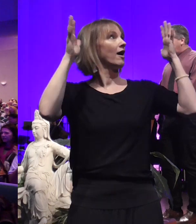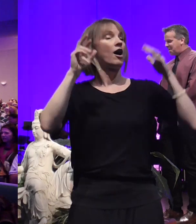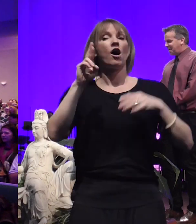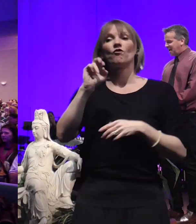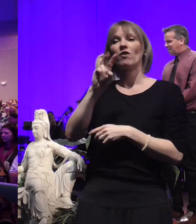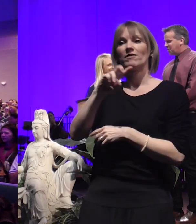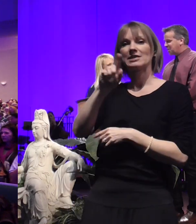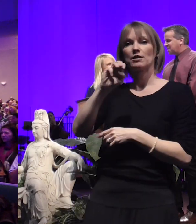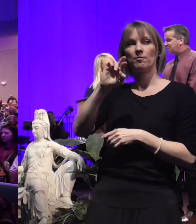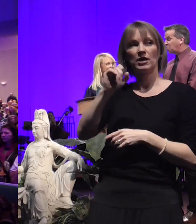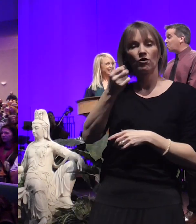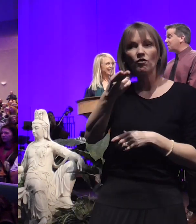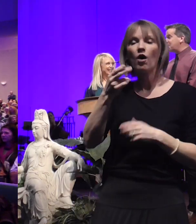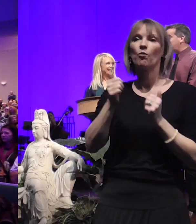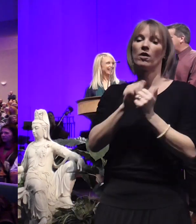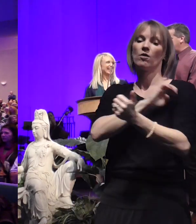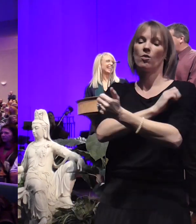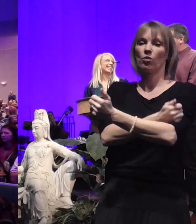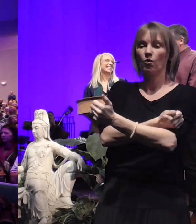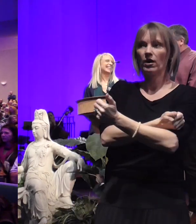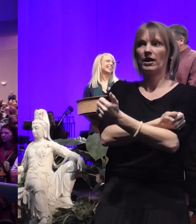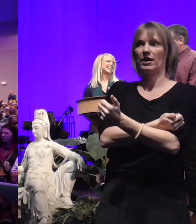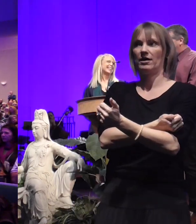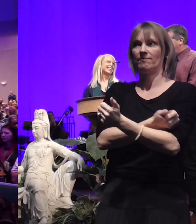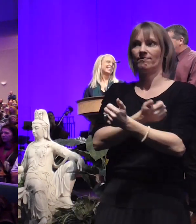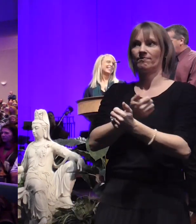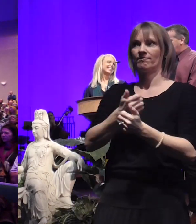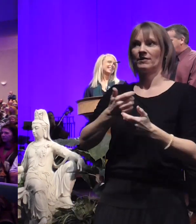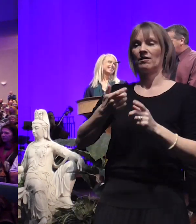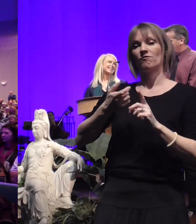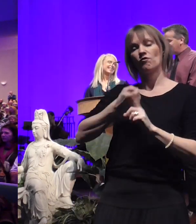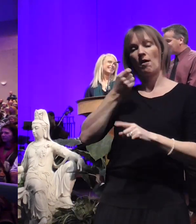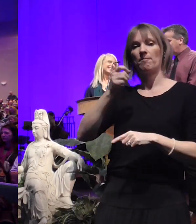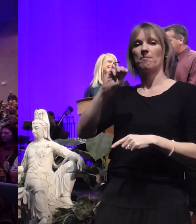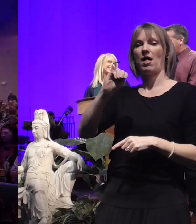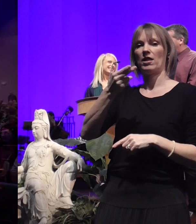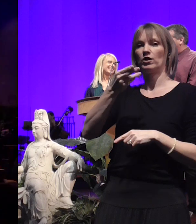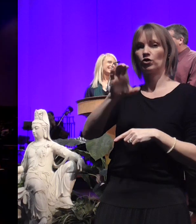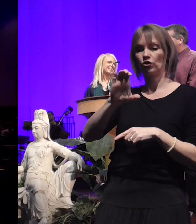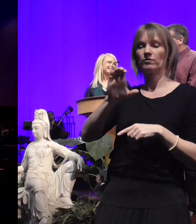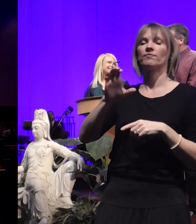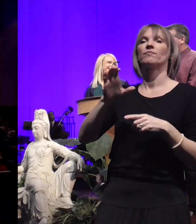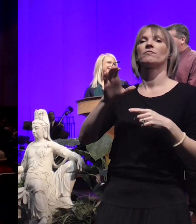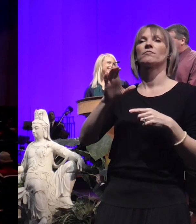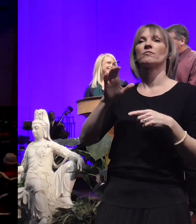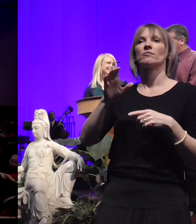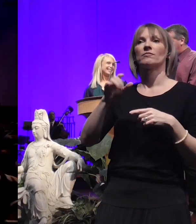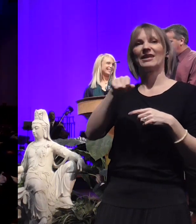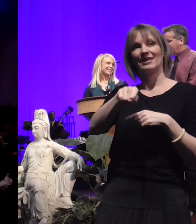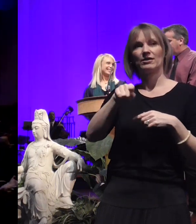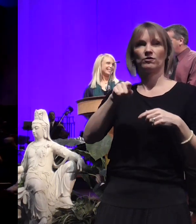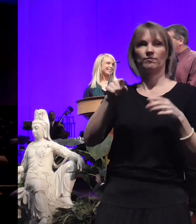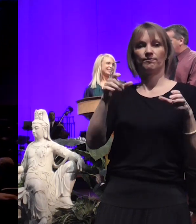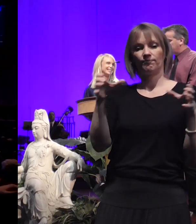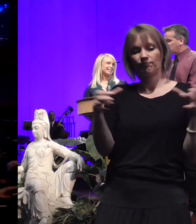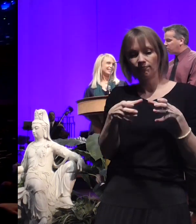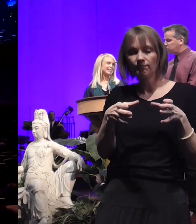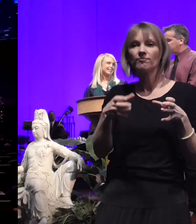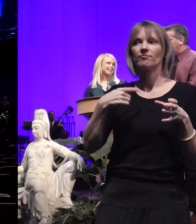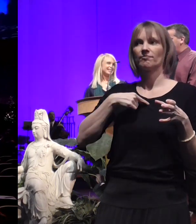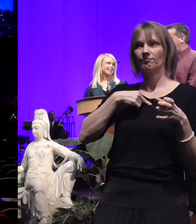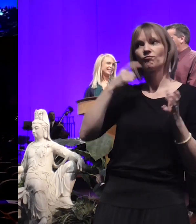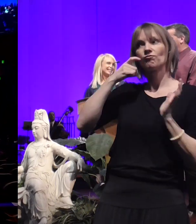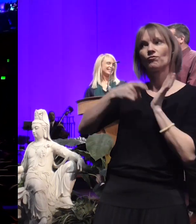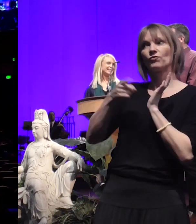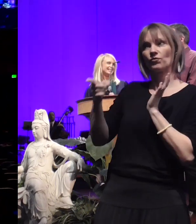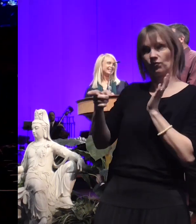Reverend Zamira, with the authority vested in me by Mile High Church and acting on behalf of this congregation, I do install